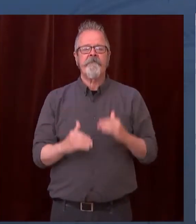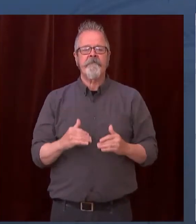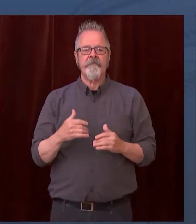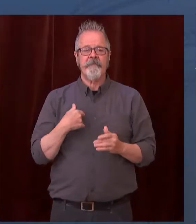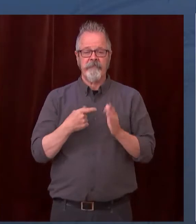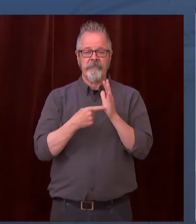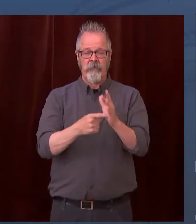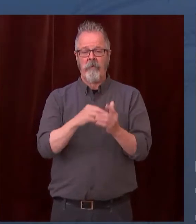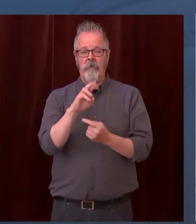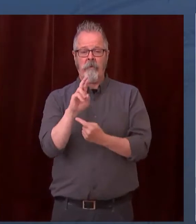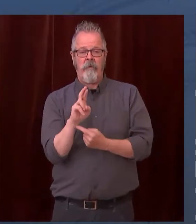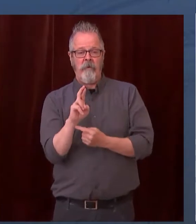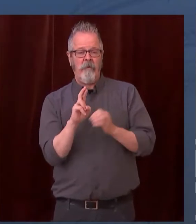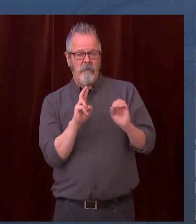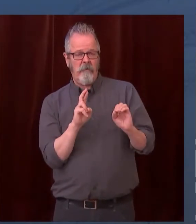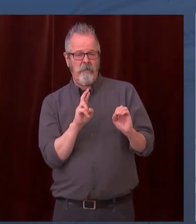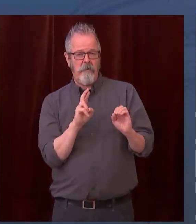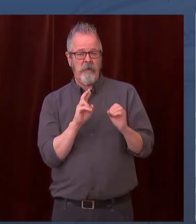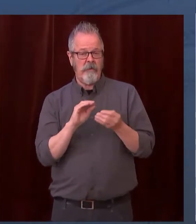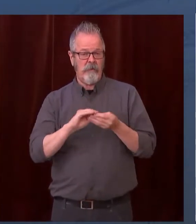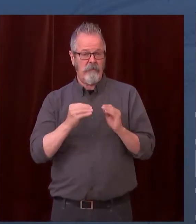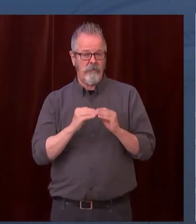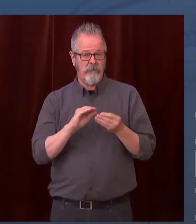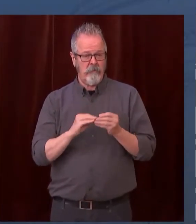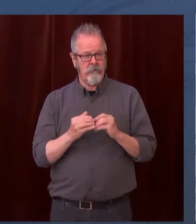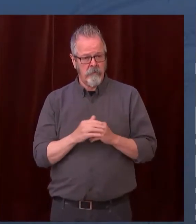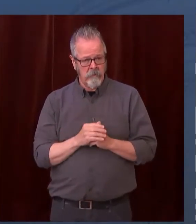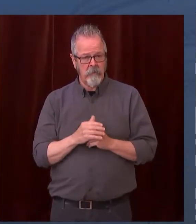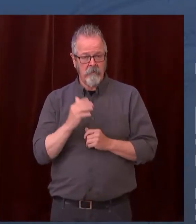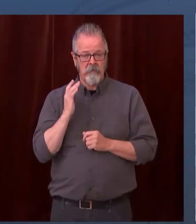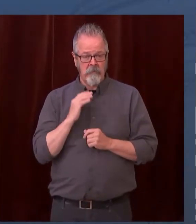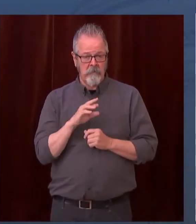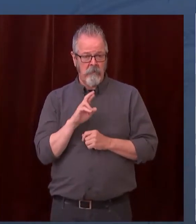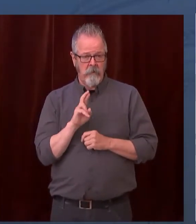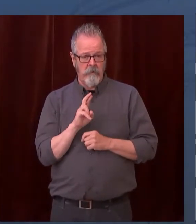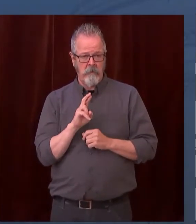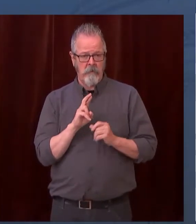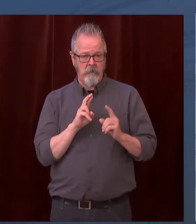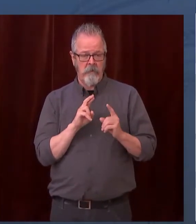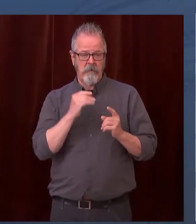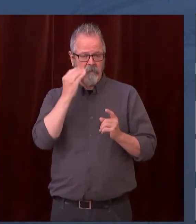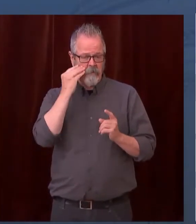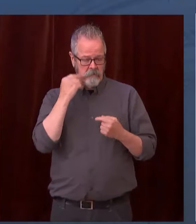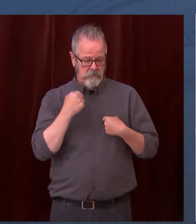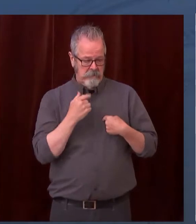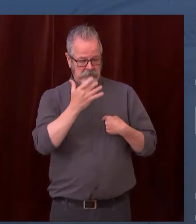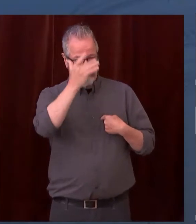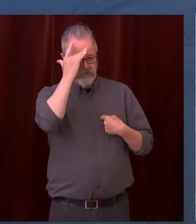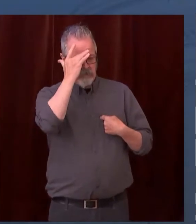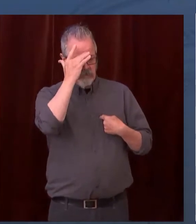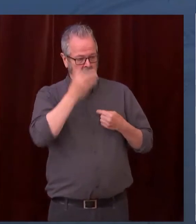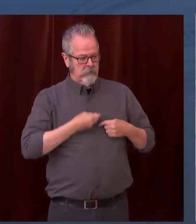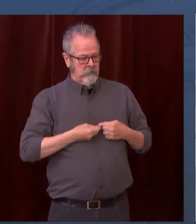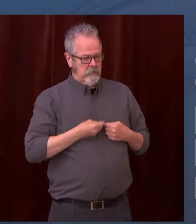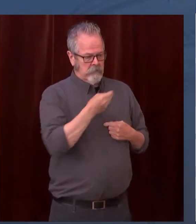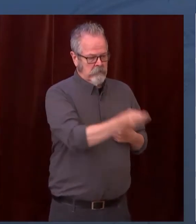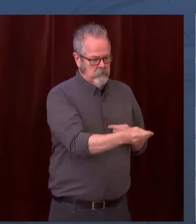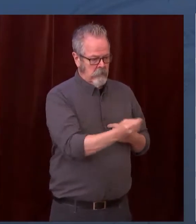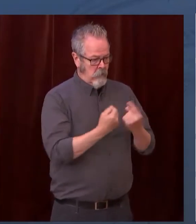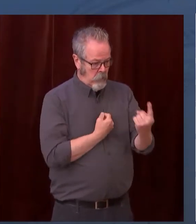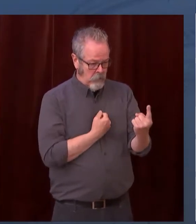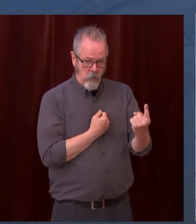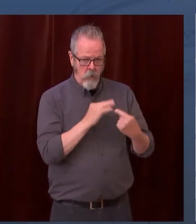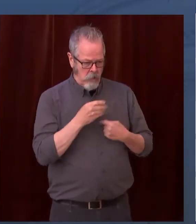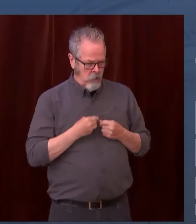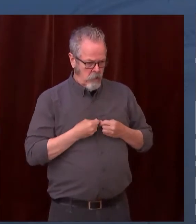of people that everyone who is infected infects. And you'll see beginning in March, in